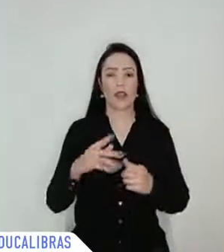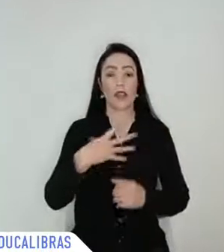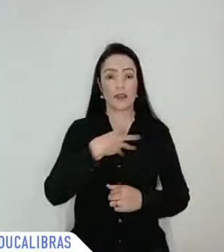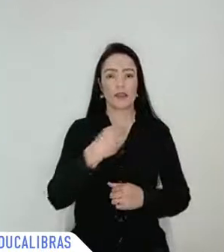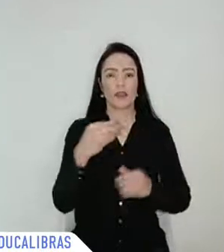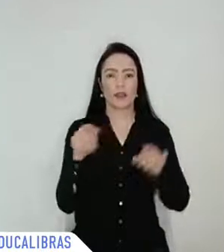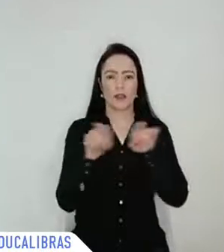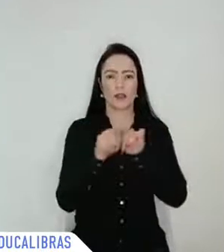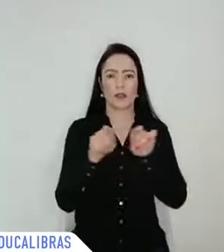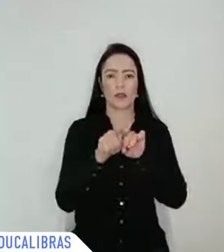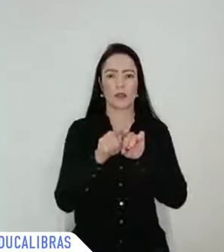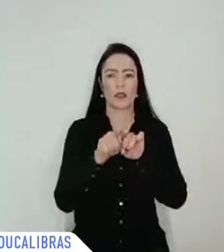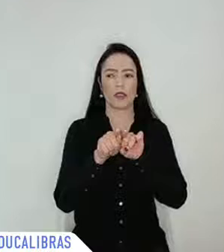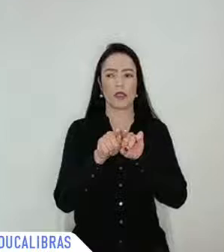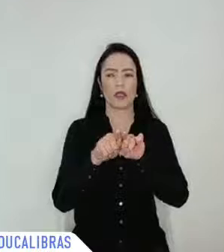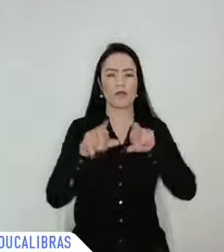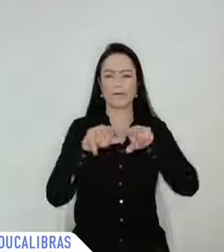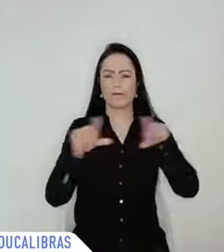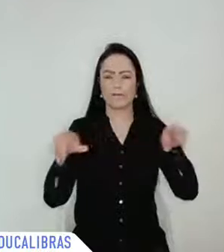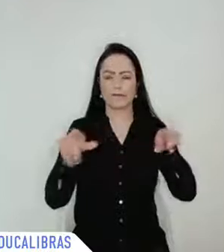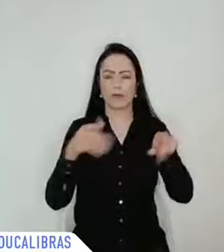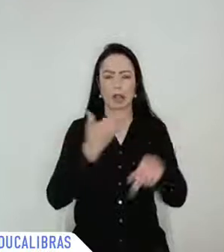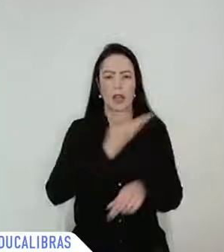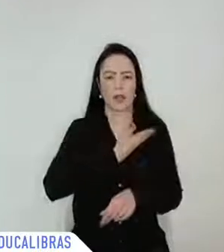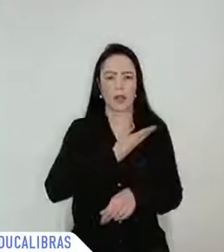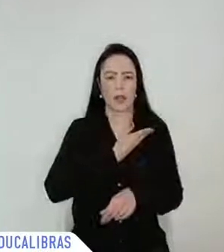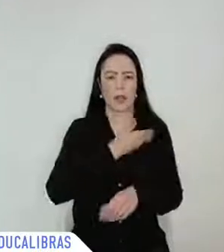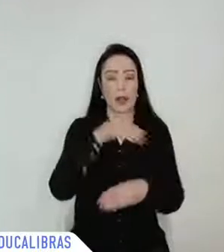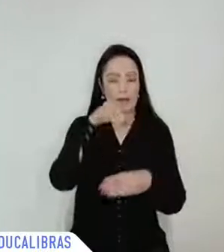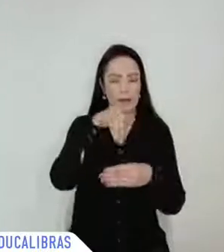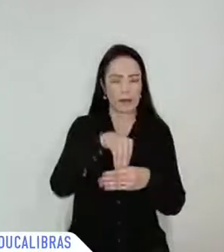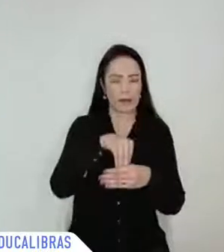President Bolsonaro, his sons,